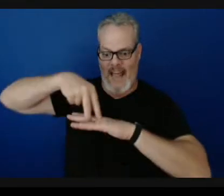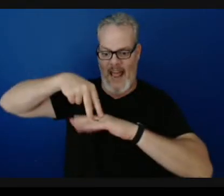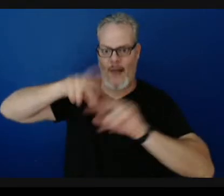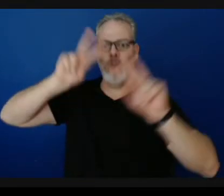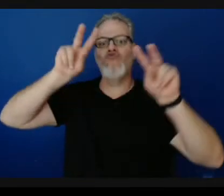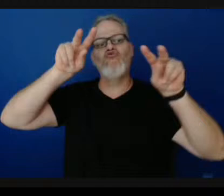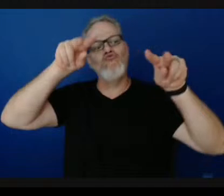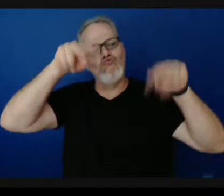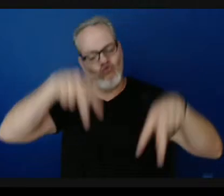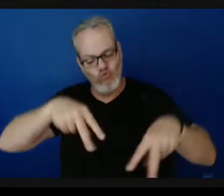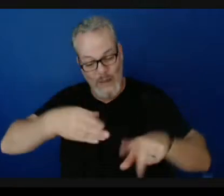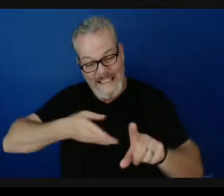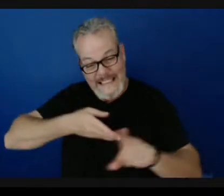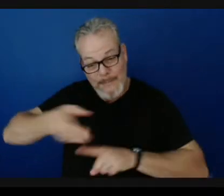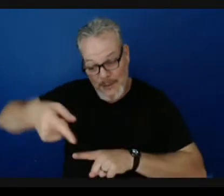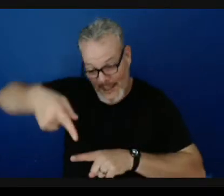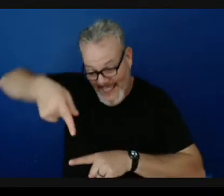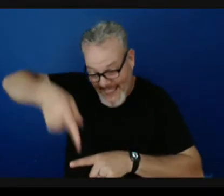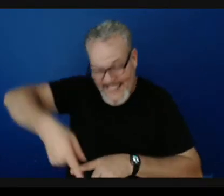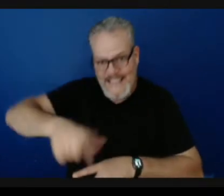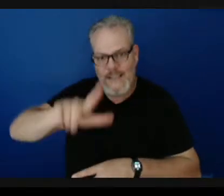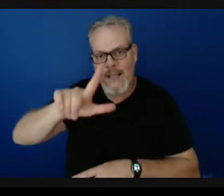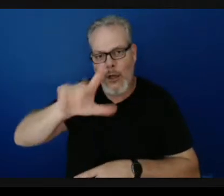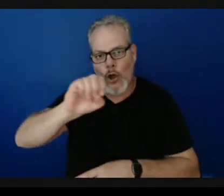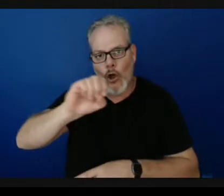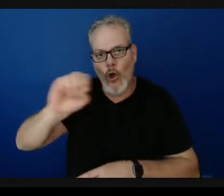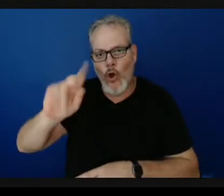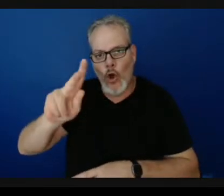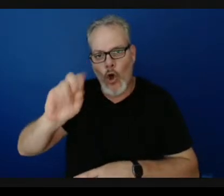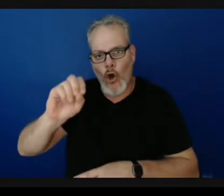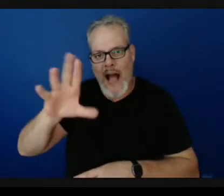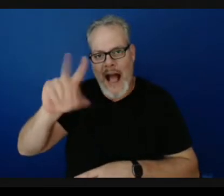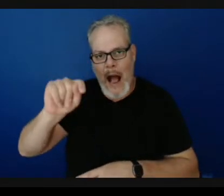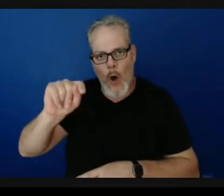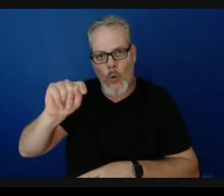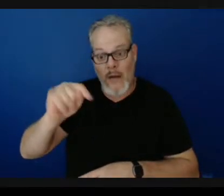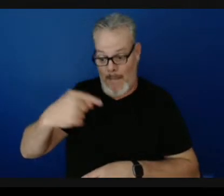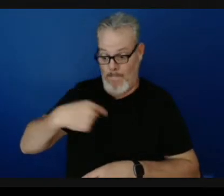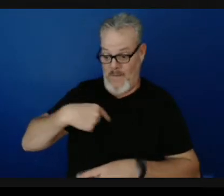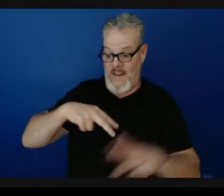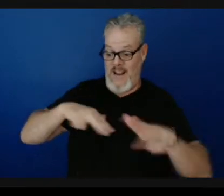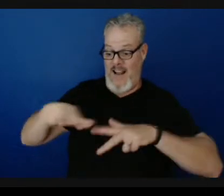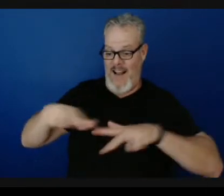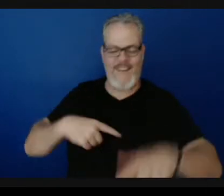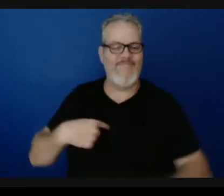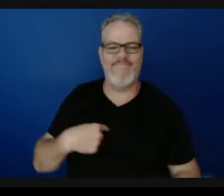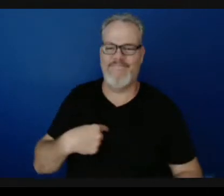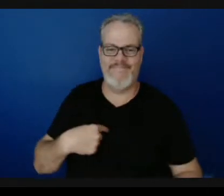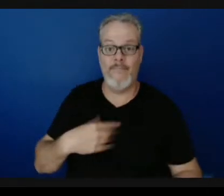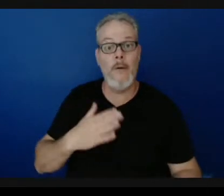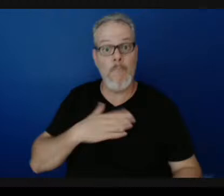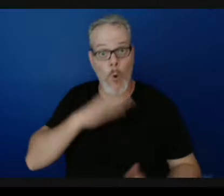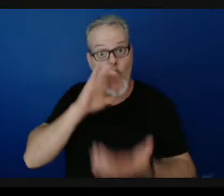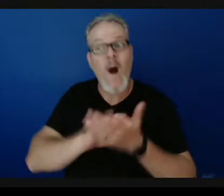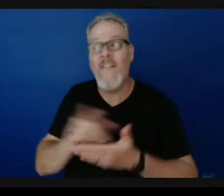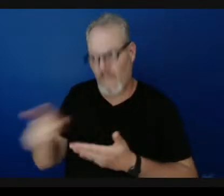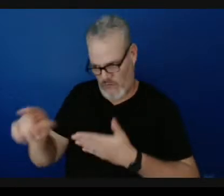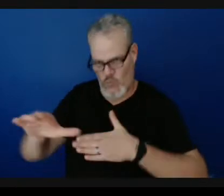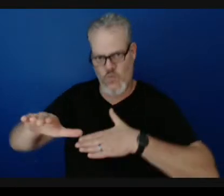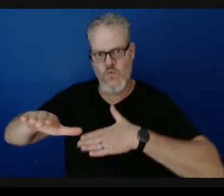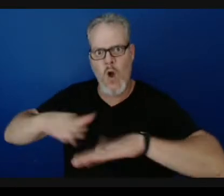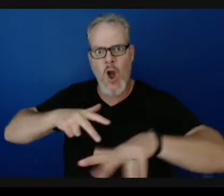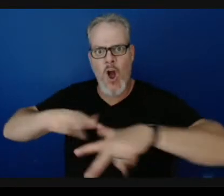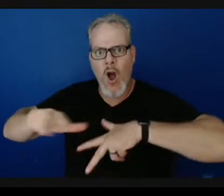lookout, which I didn't hike out to this year, Anna did, it's euphoric. It really